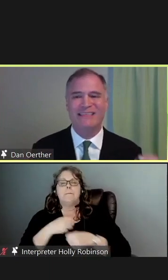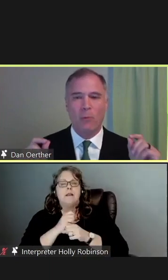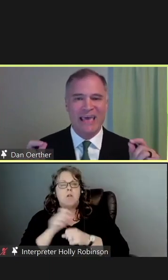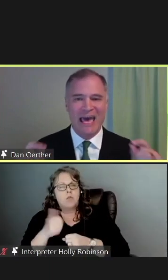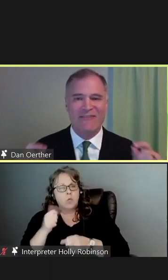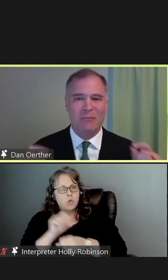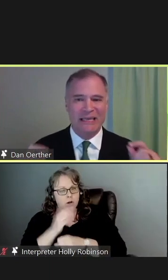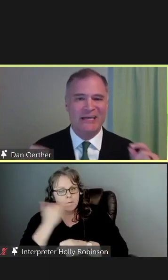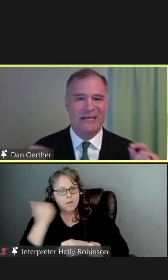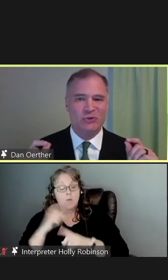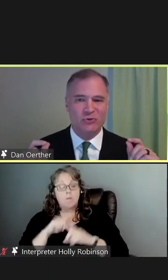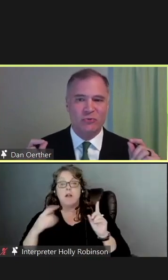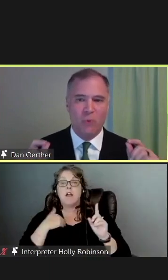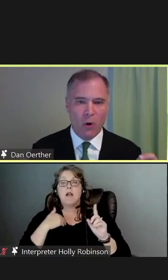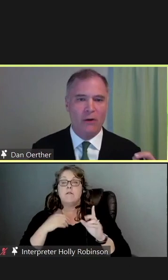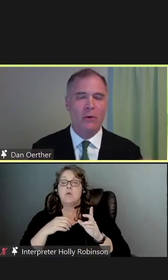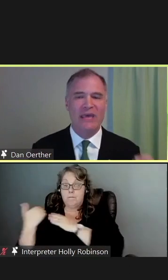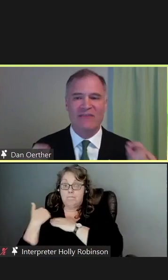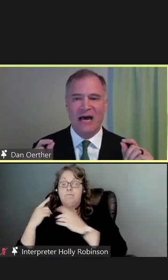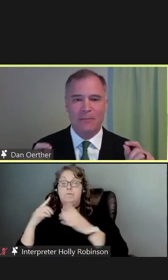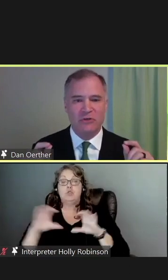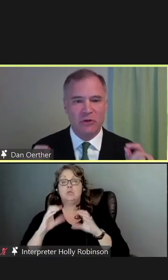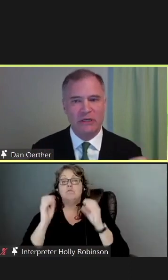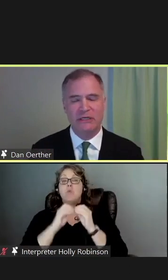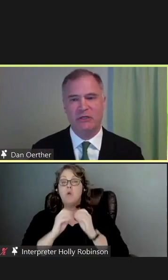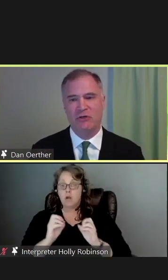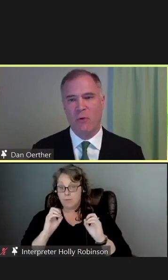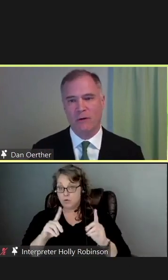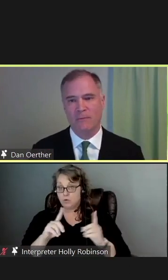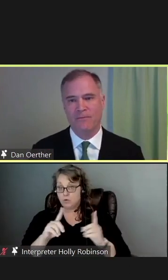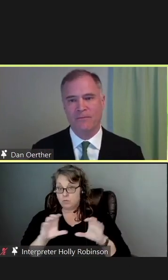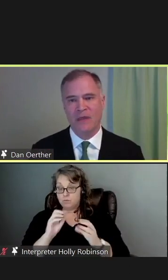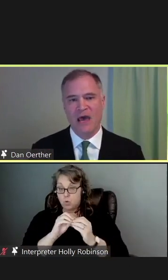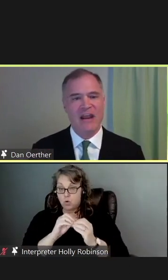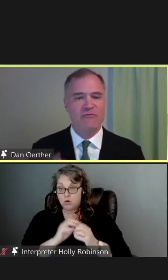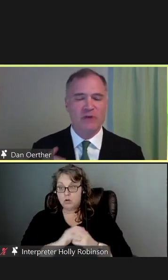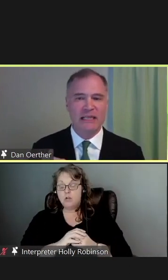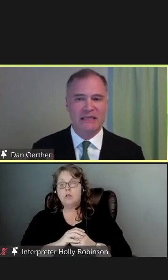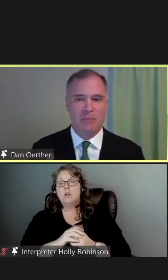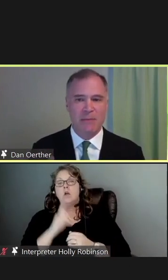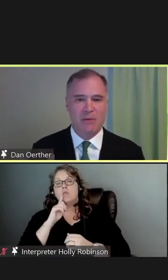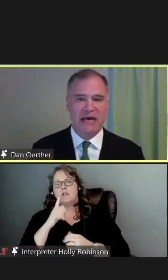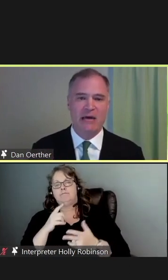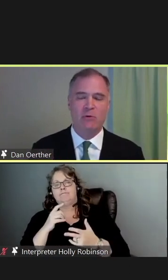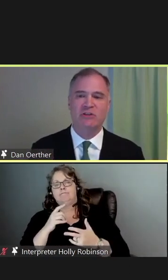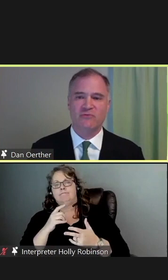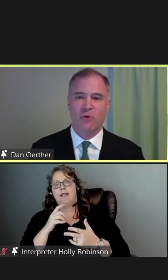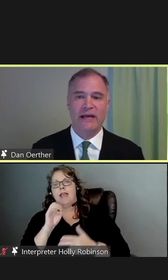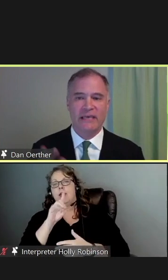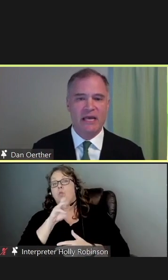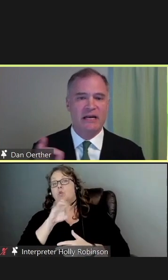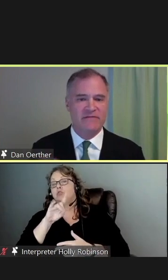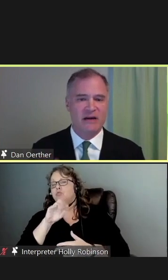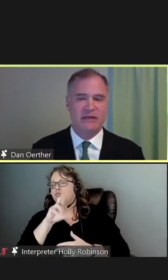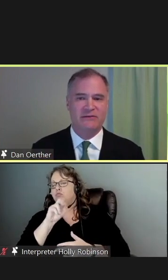It's that we have an obligation to do more. We have an opportunity to do more. And then I really like the paper by Edwards and Roy,